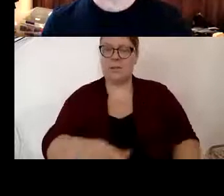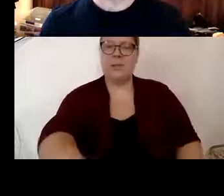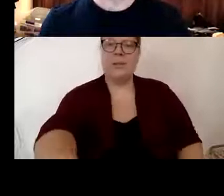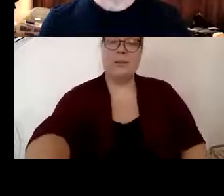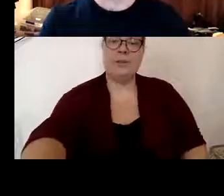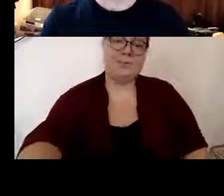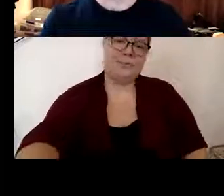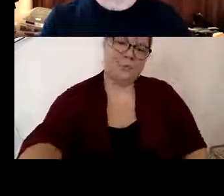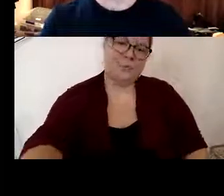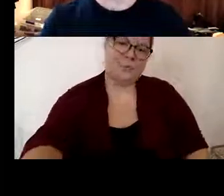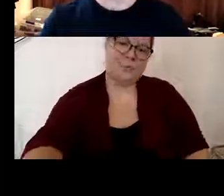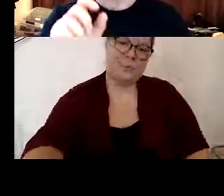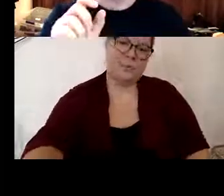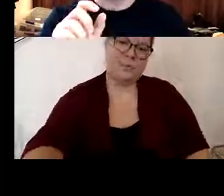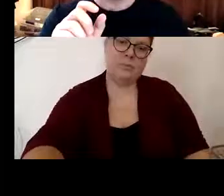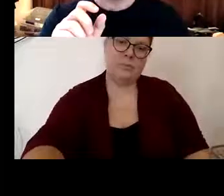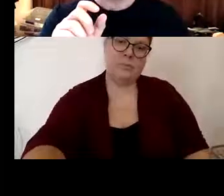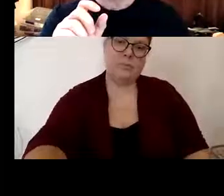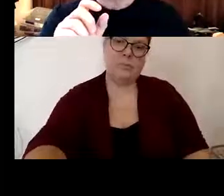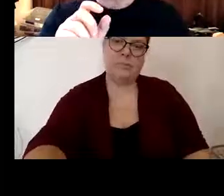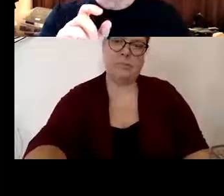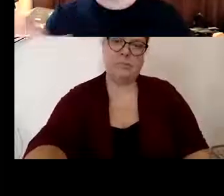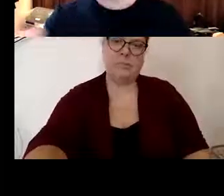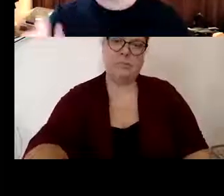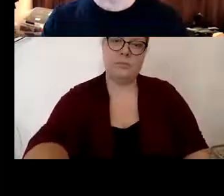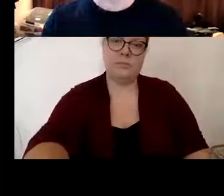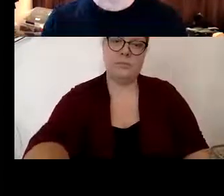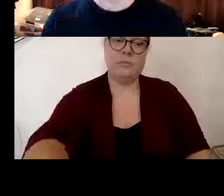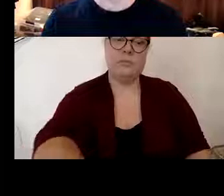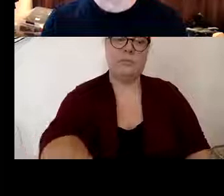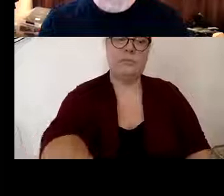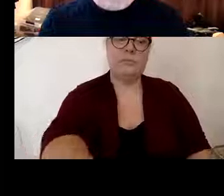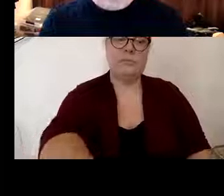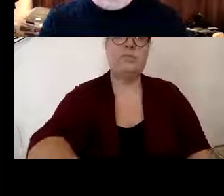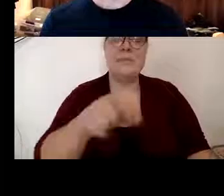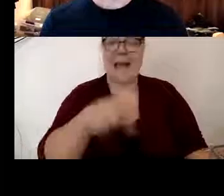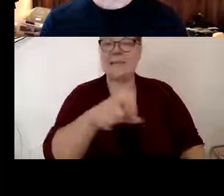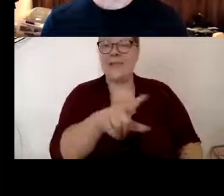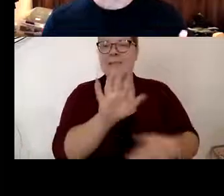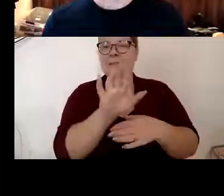And it's this particular link I gave. Is that A Beautiful Mind? Yes, this is from A Beautiful Mind.